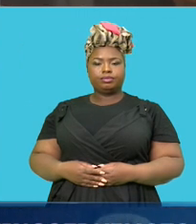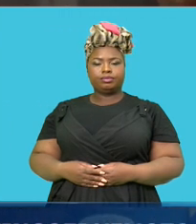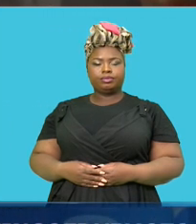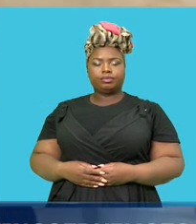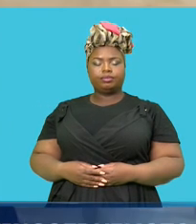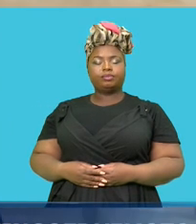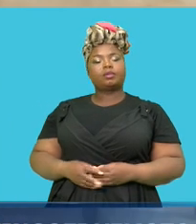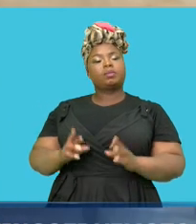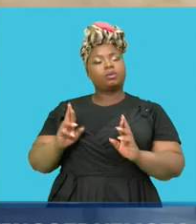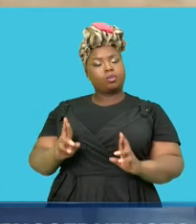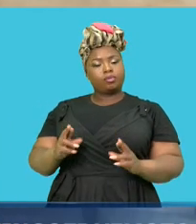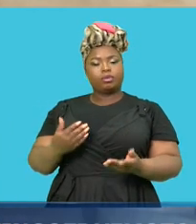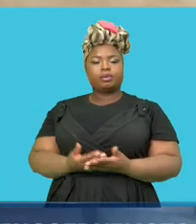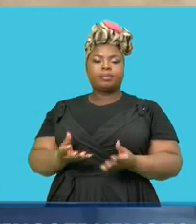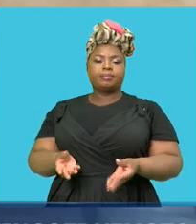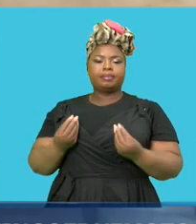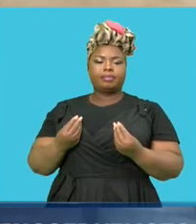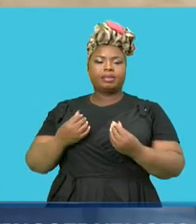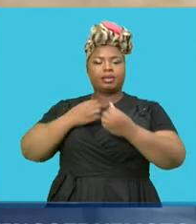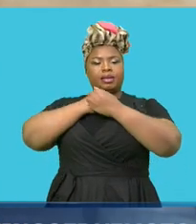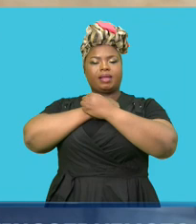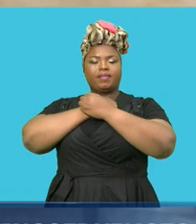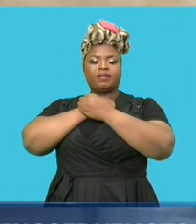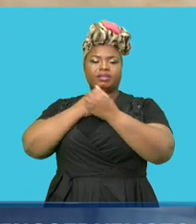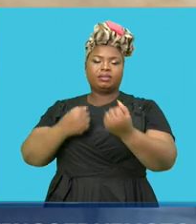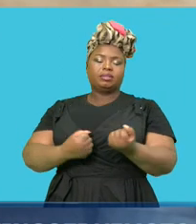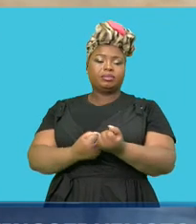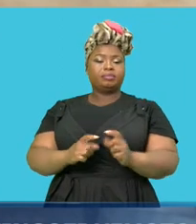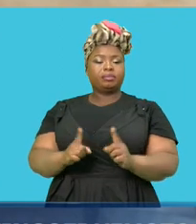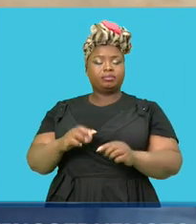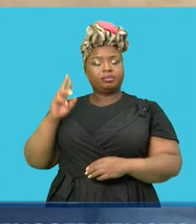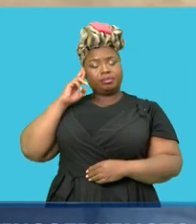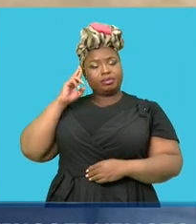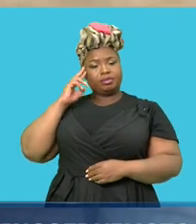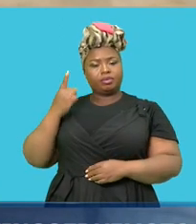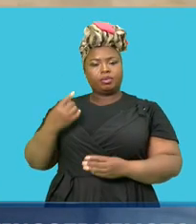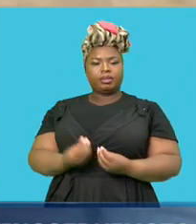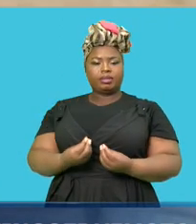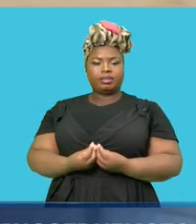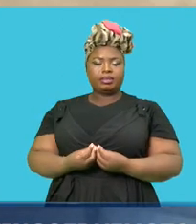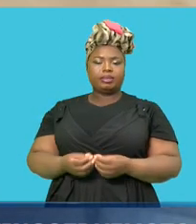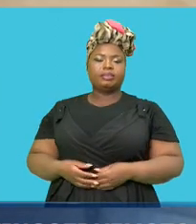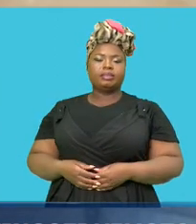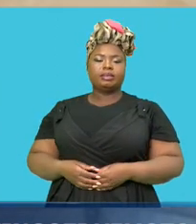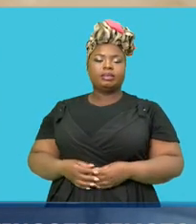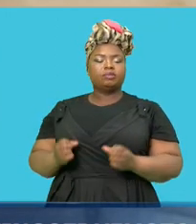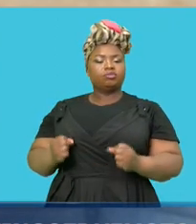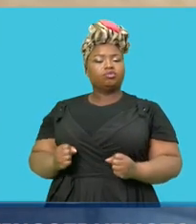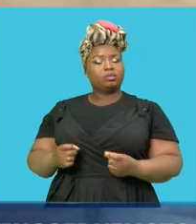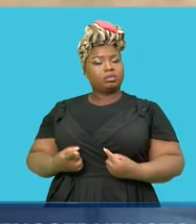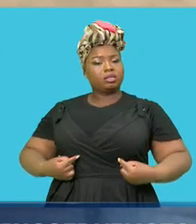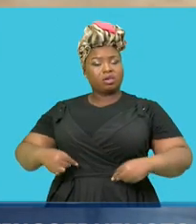are surrounded by love and sympathy. But please remember one thing, that our strength is not from